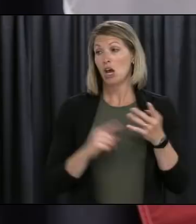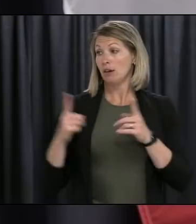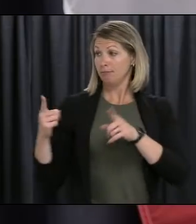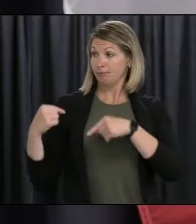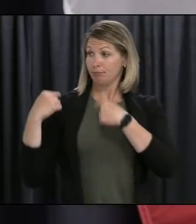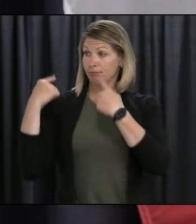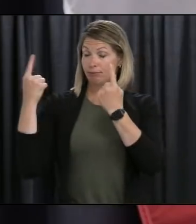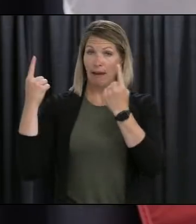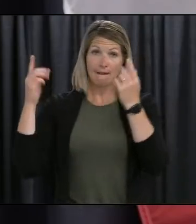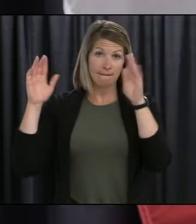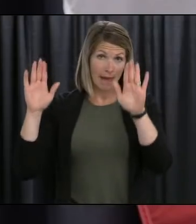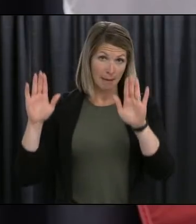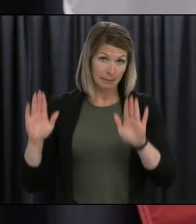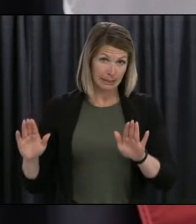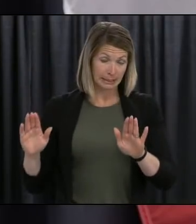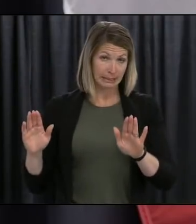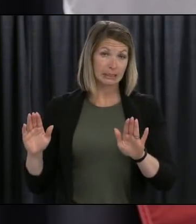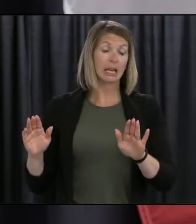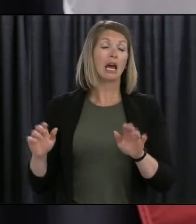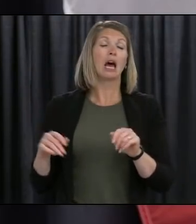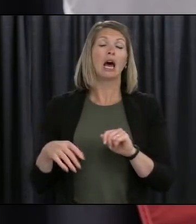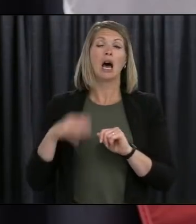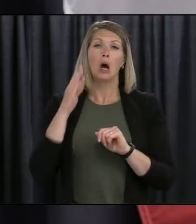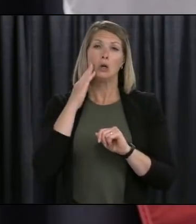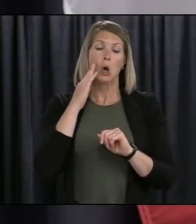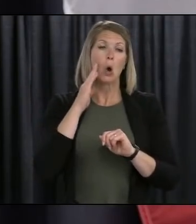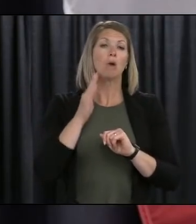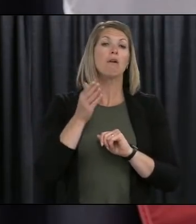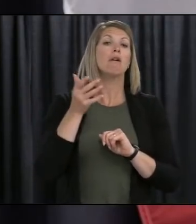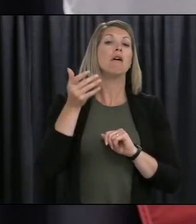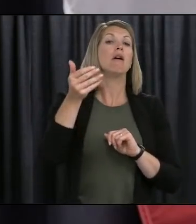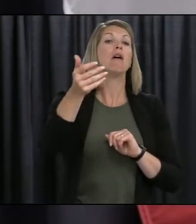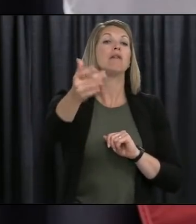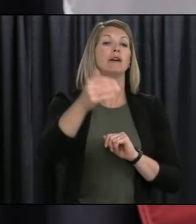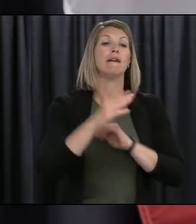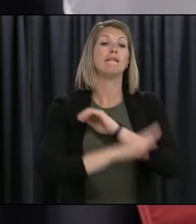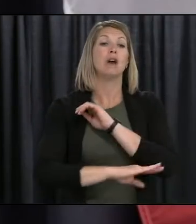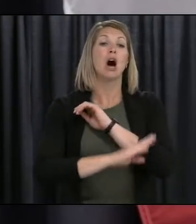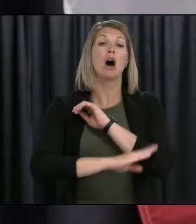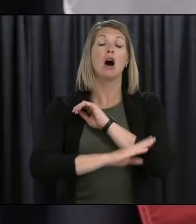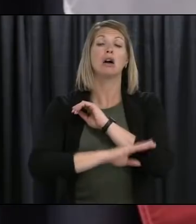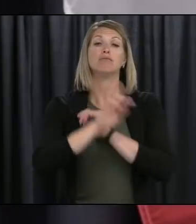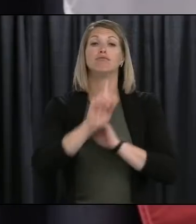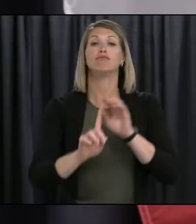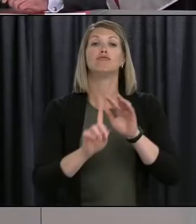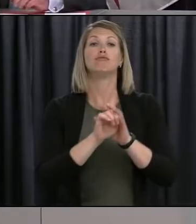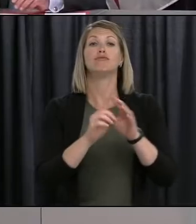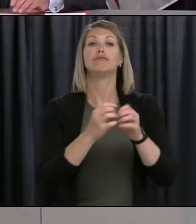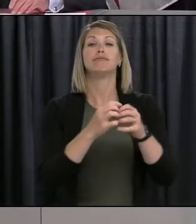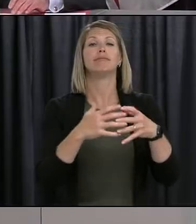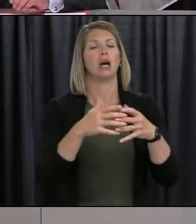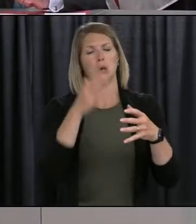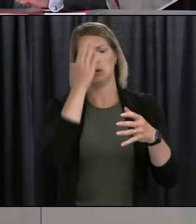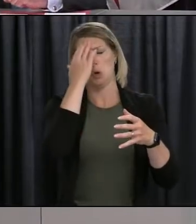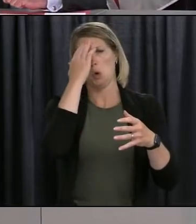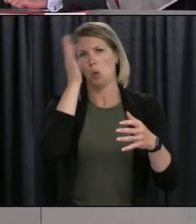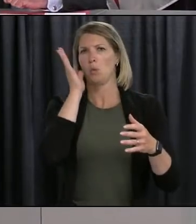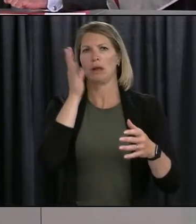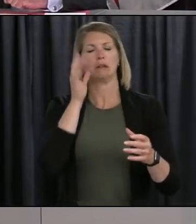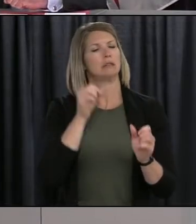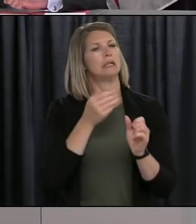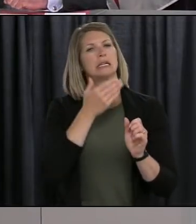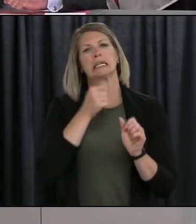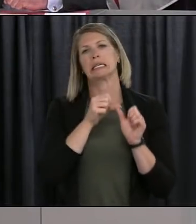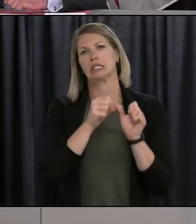will continue to do so, even in the face of the odd case of COVID to come. So thank you very much, Premier. Thank you, Minister, and